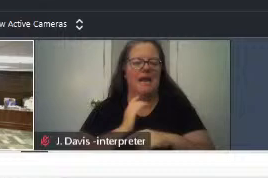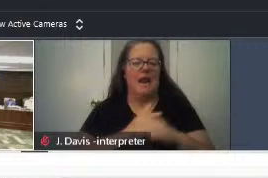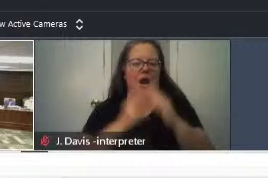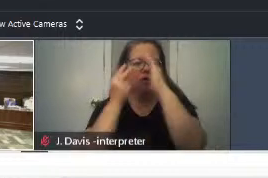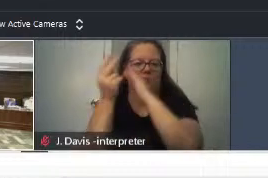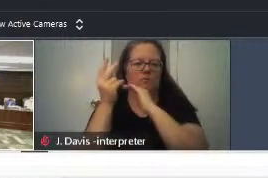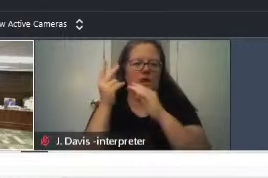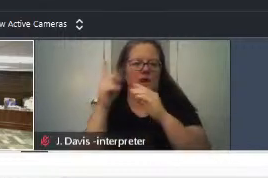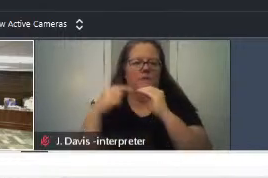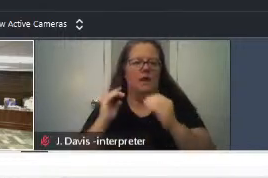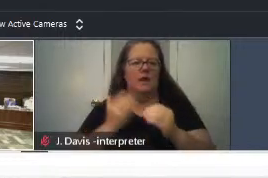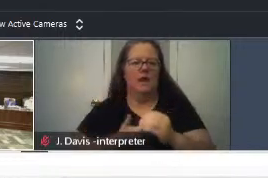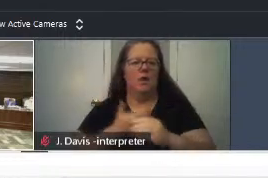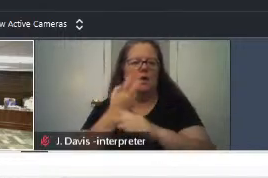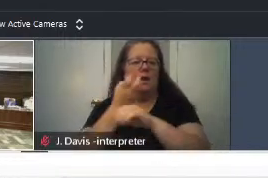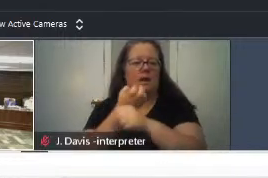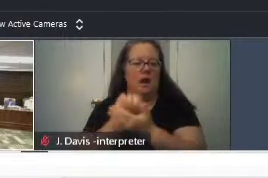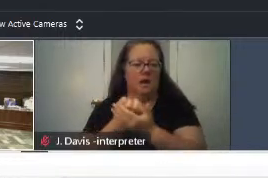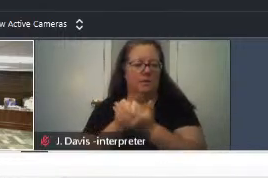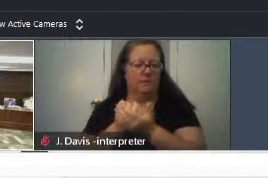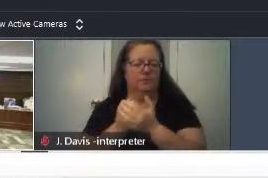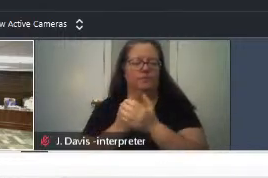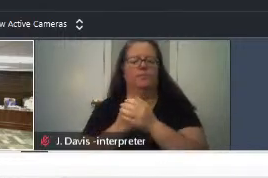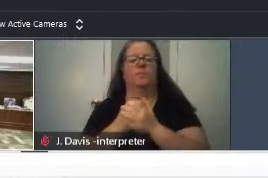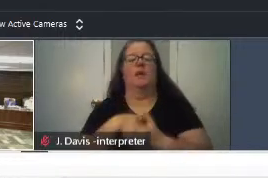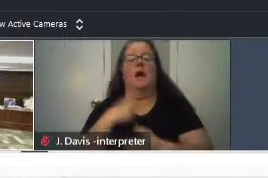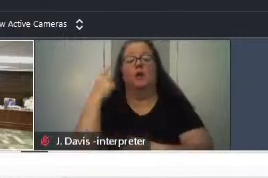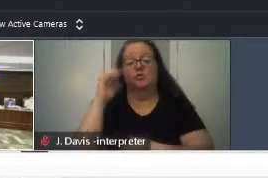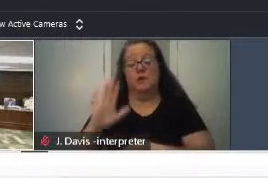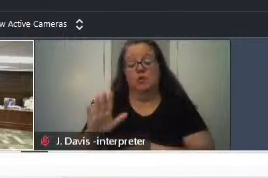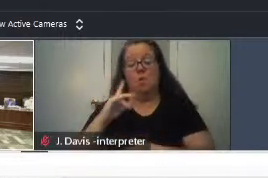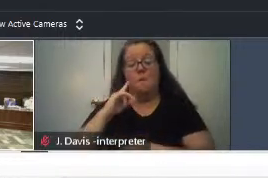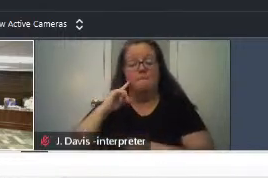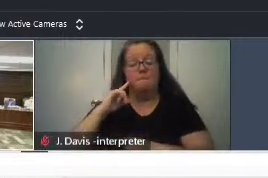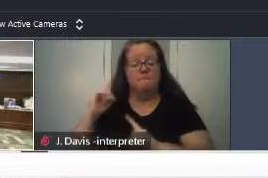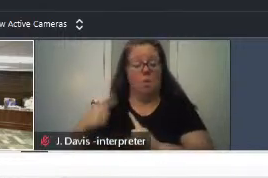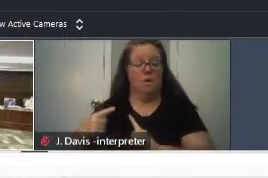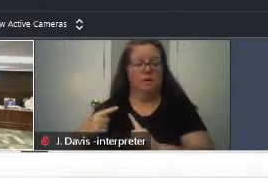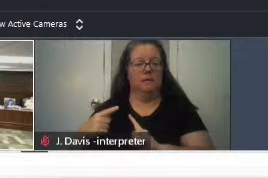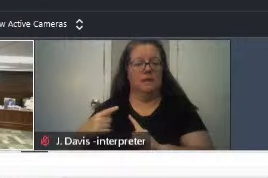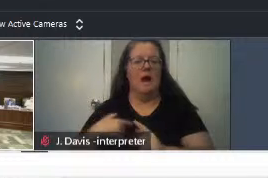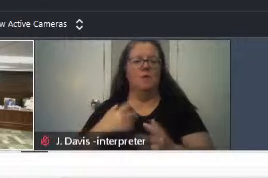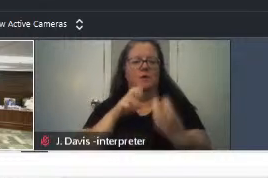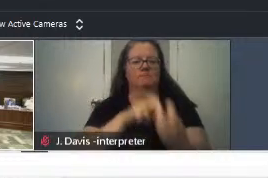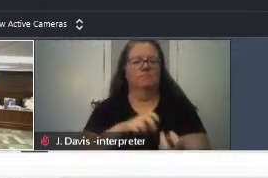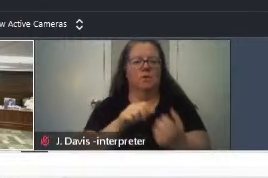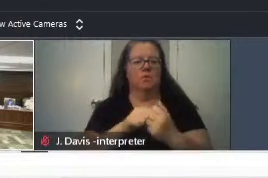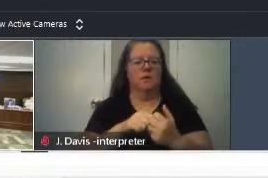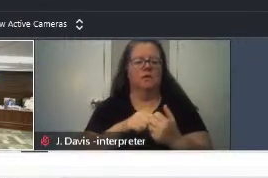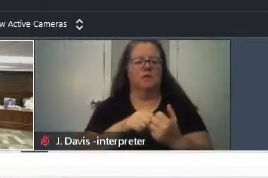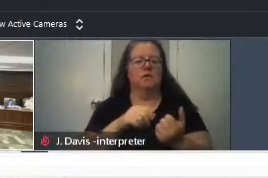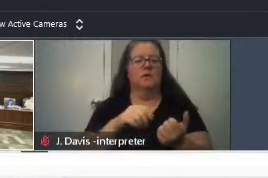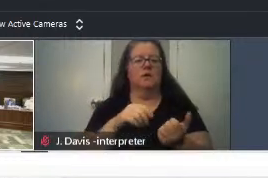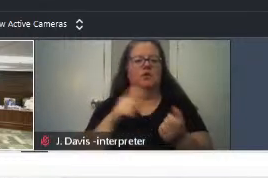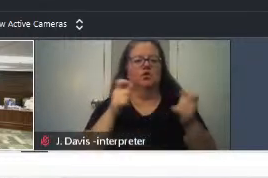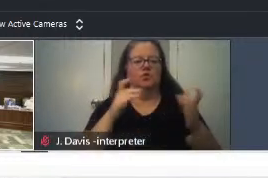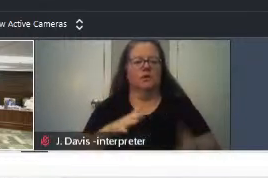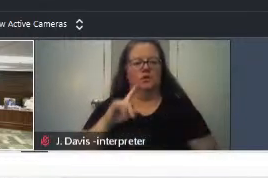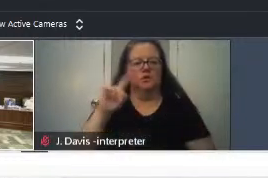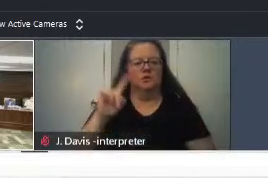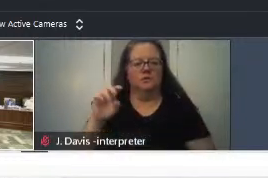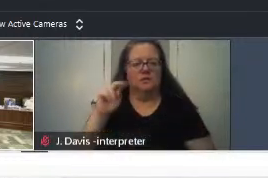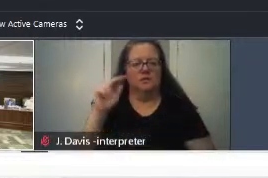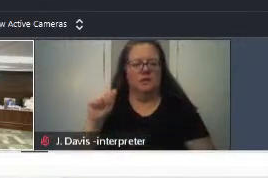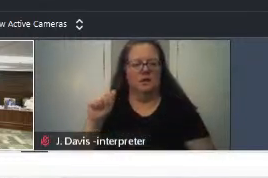is. So, but I understand your point, and let me get back with Director Zena to see if we can't look at some